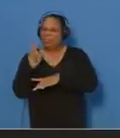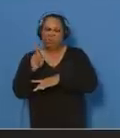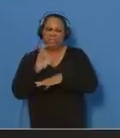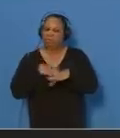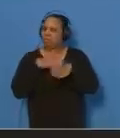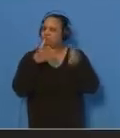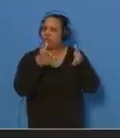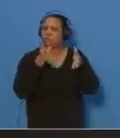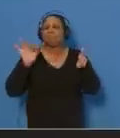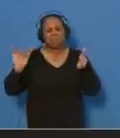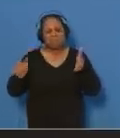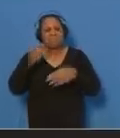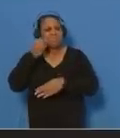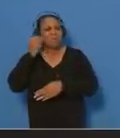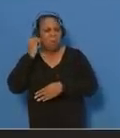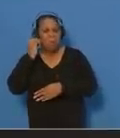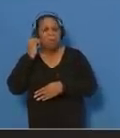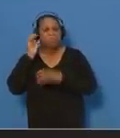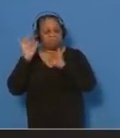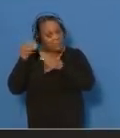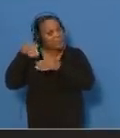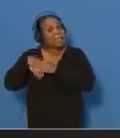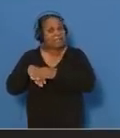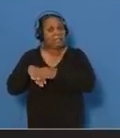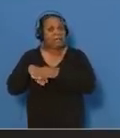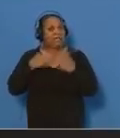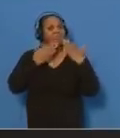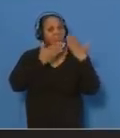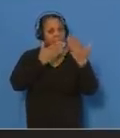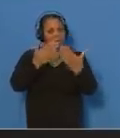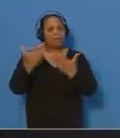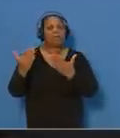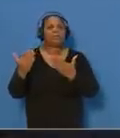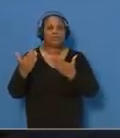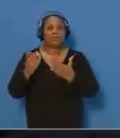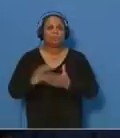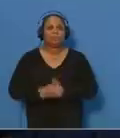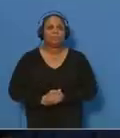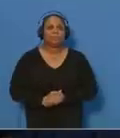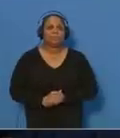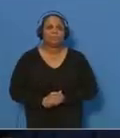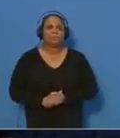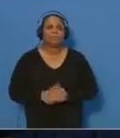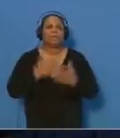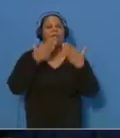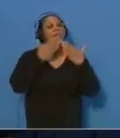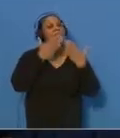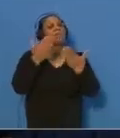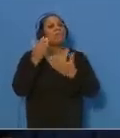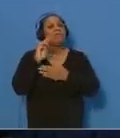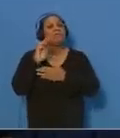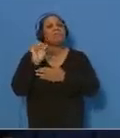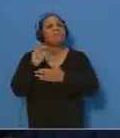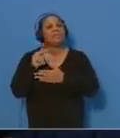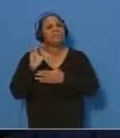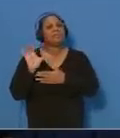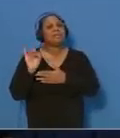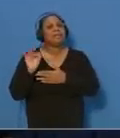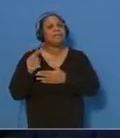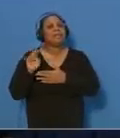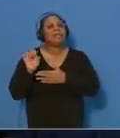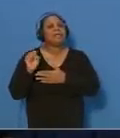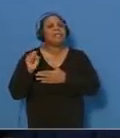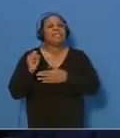roads, stay at home and stay inside. Thank you. Thank you, Minister Keynes. And before